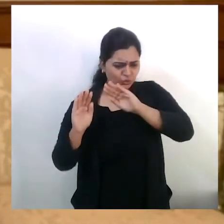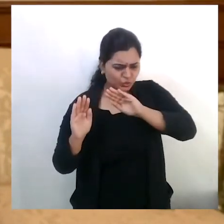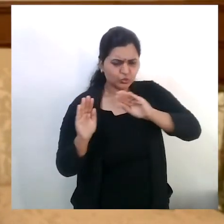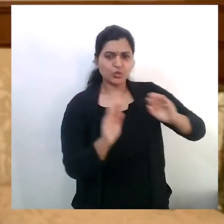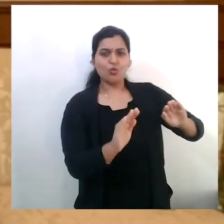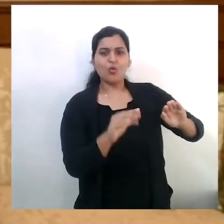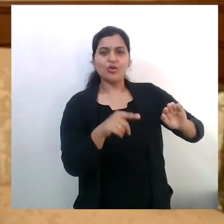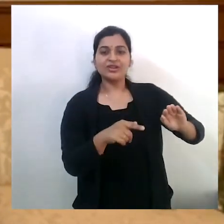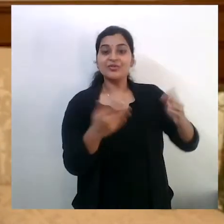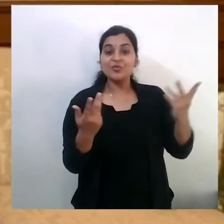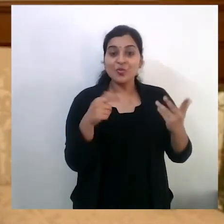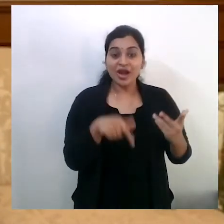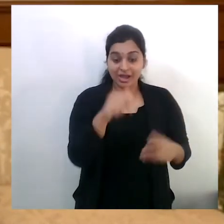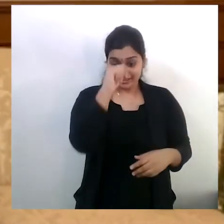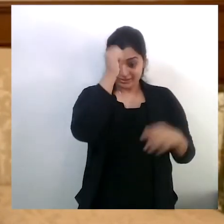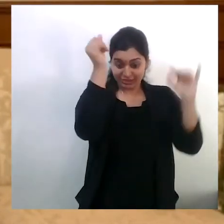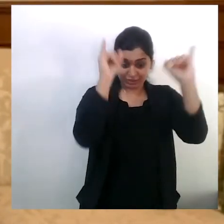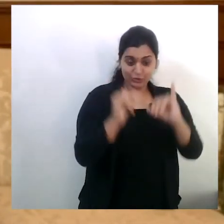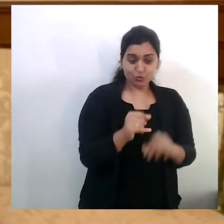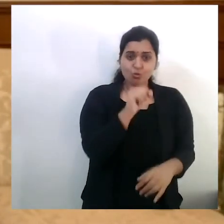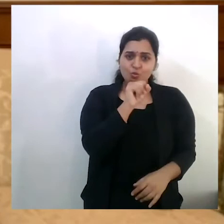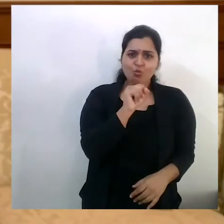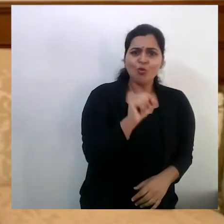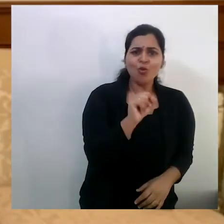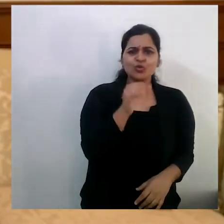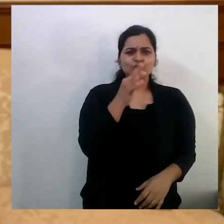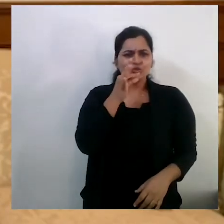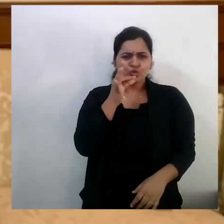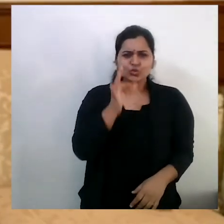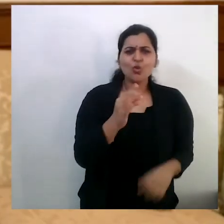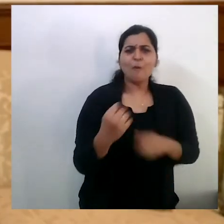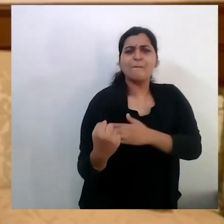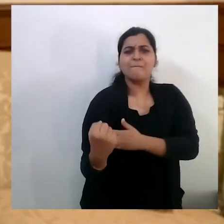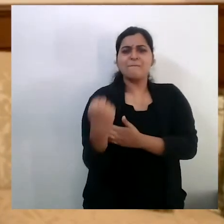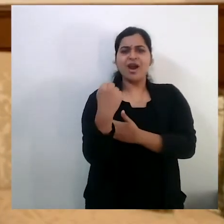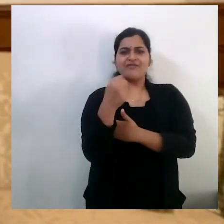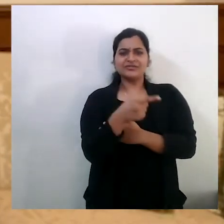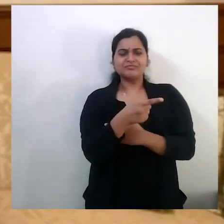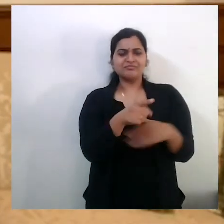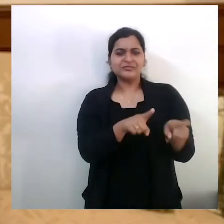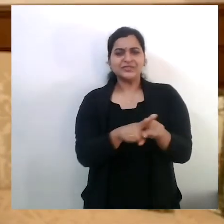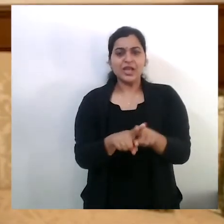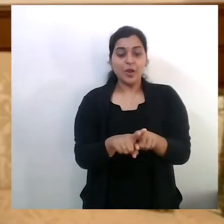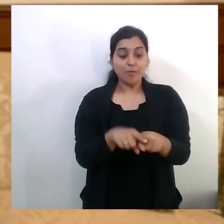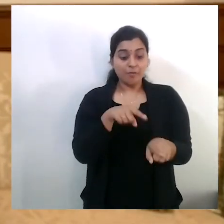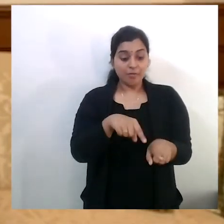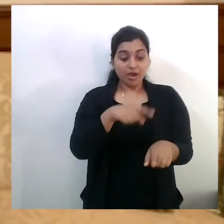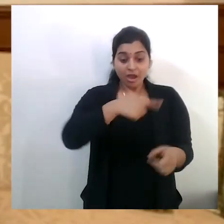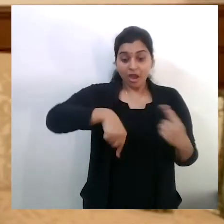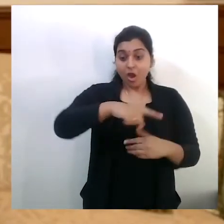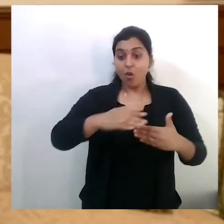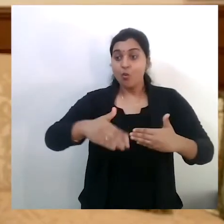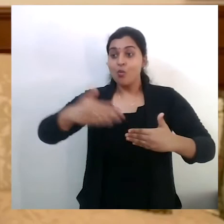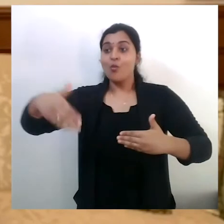individuals, because this is India's true heritage, this is our soft power, and this has to be one of the wedges